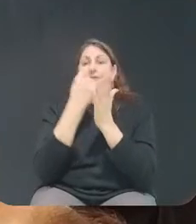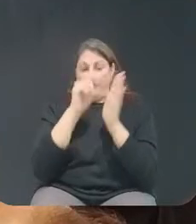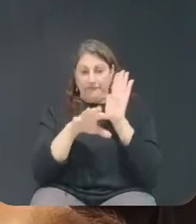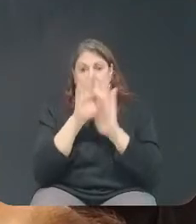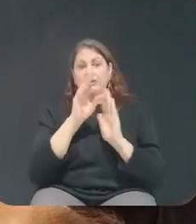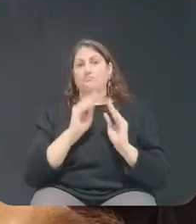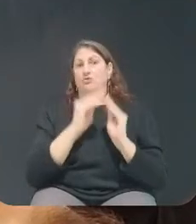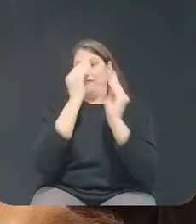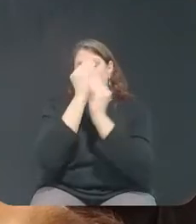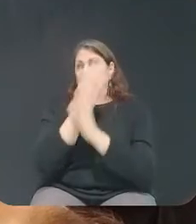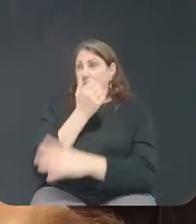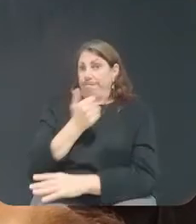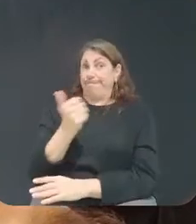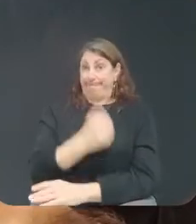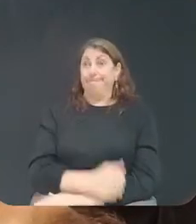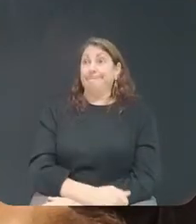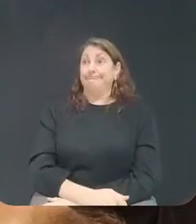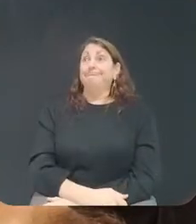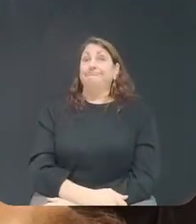time.